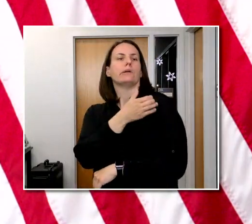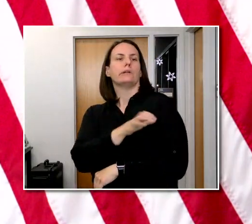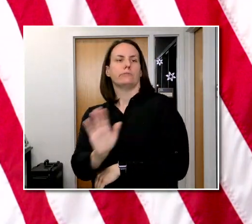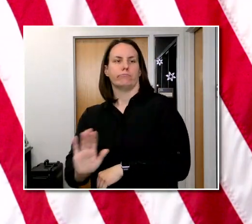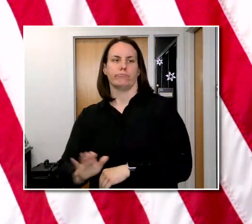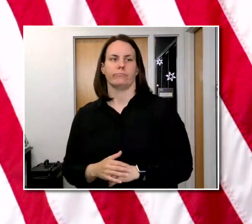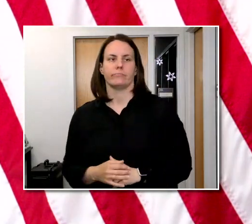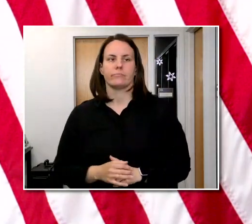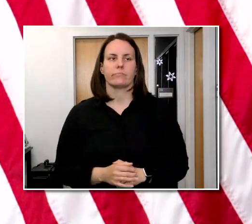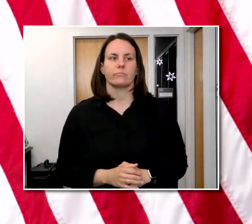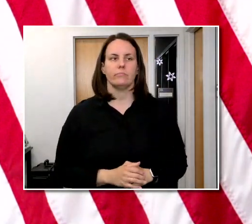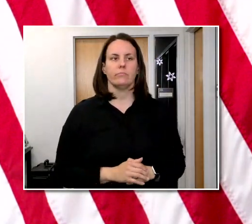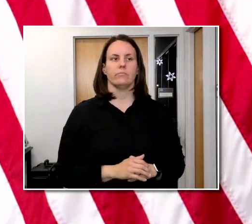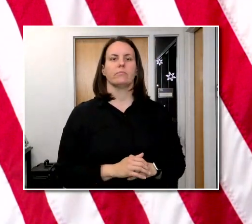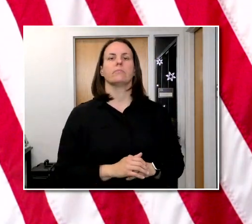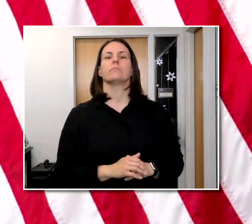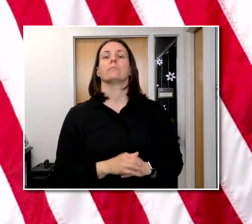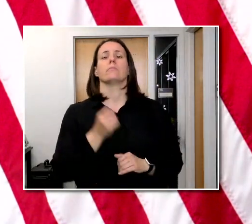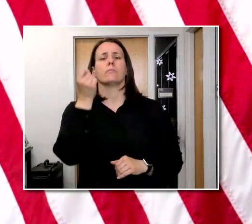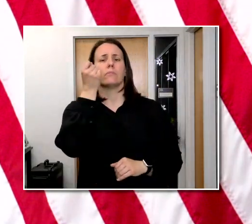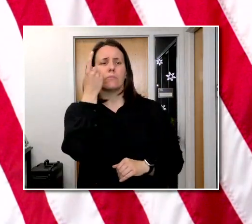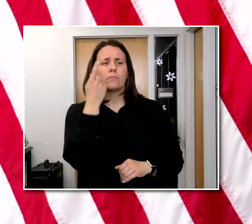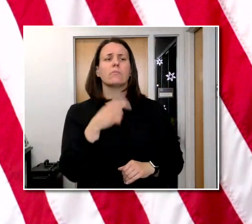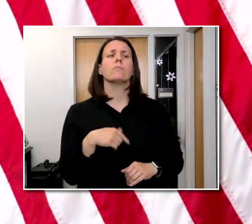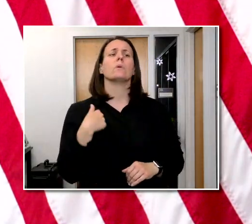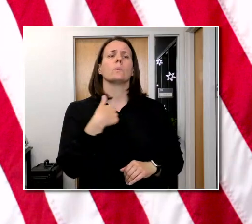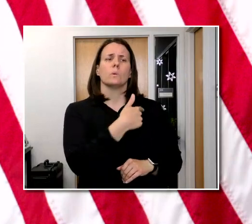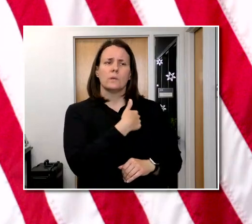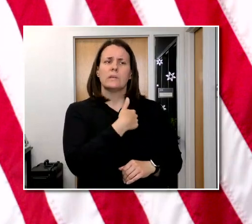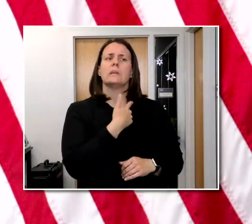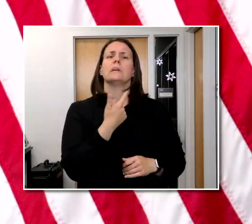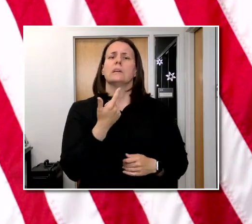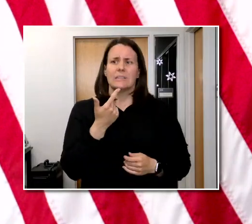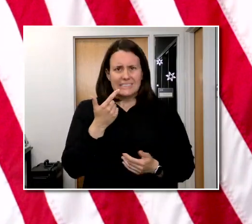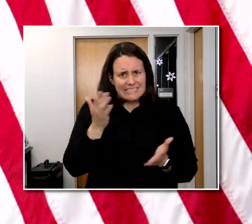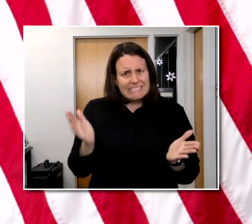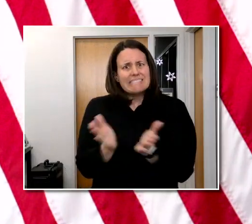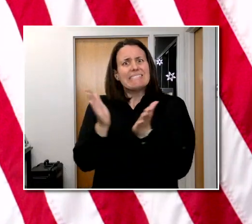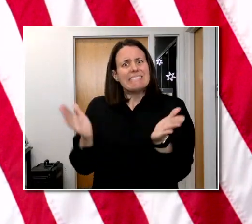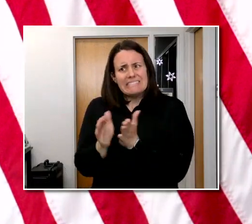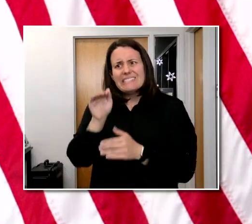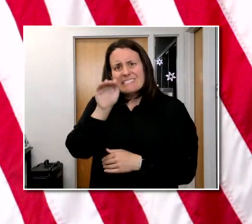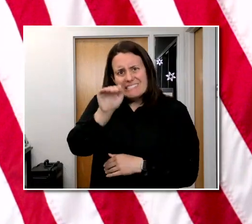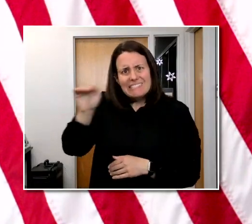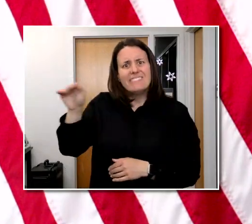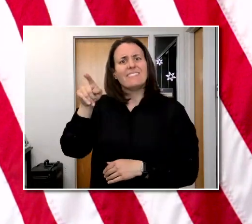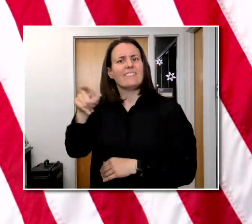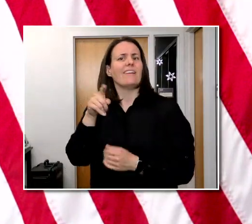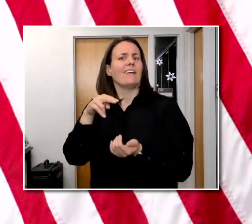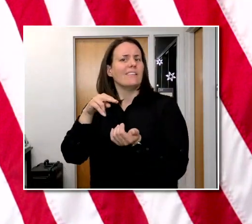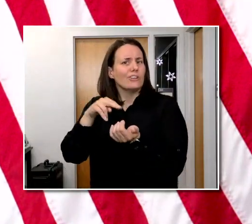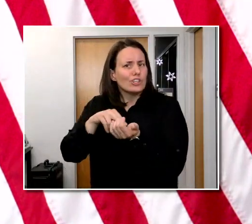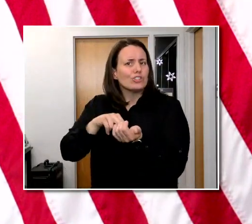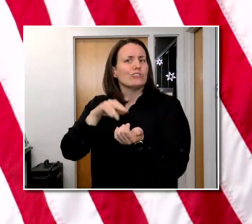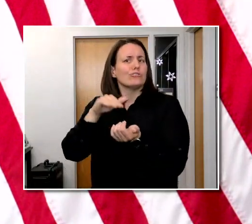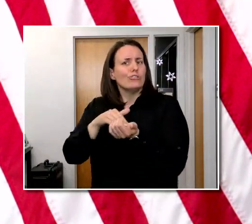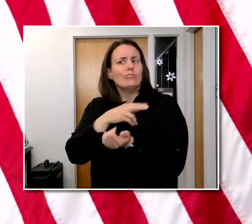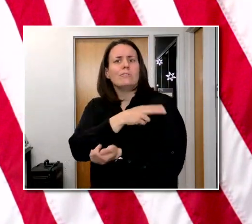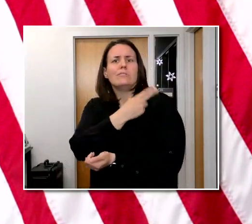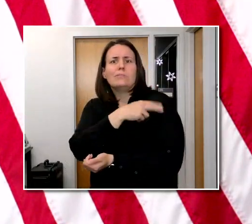to increase testing as well. So it's a multi-pronged strategy, and it's not one or the other, it's both